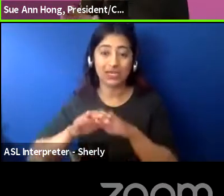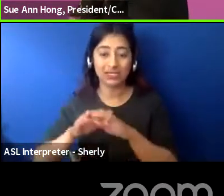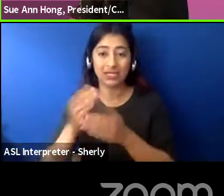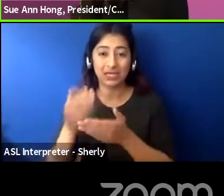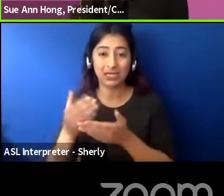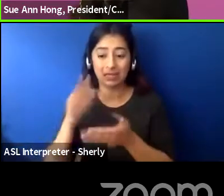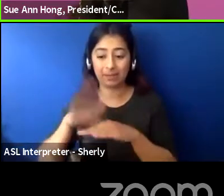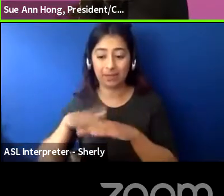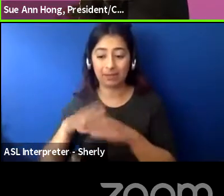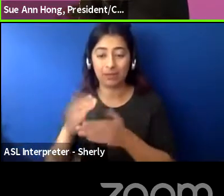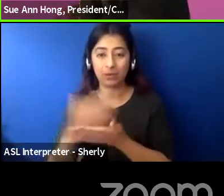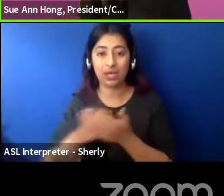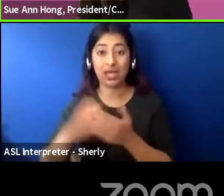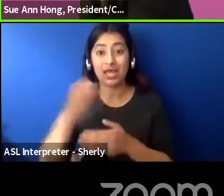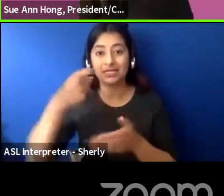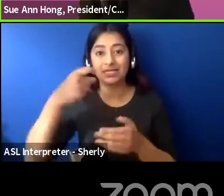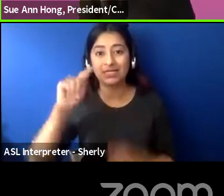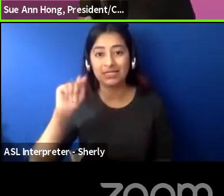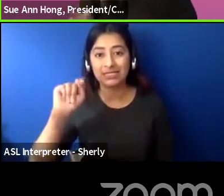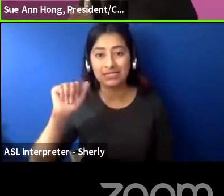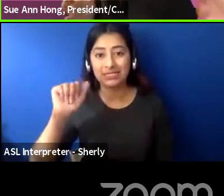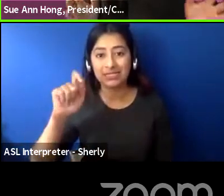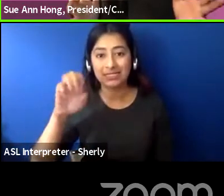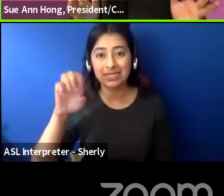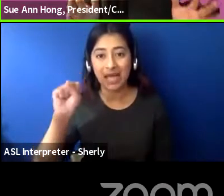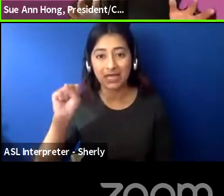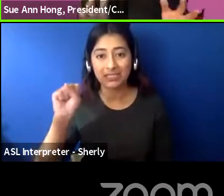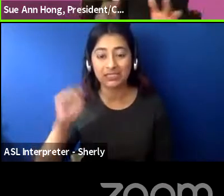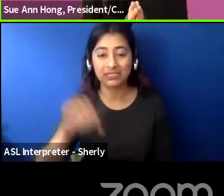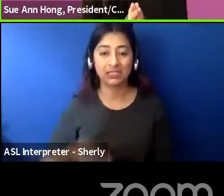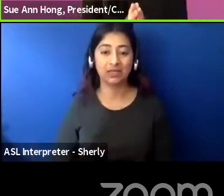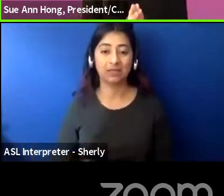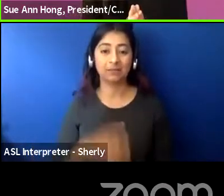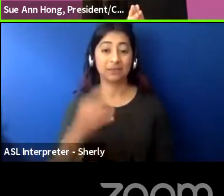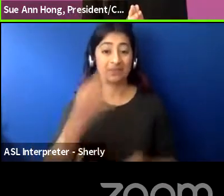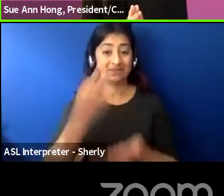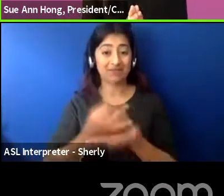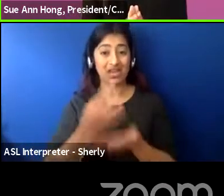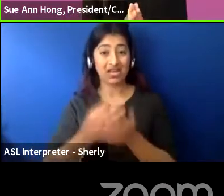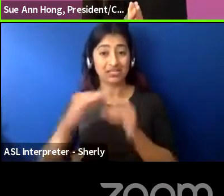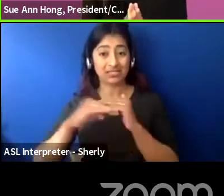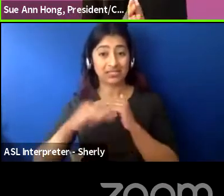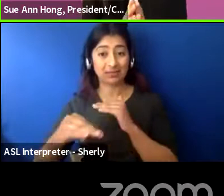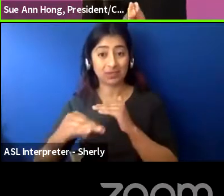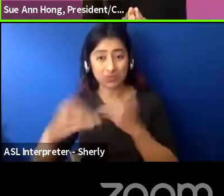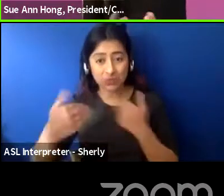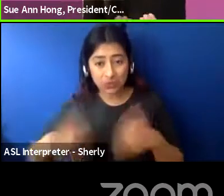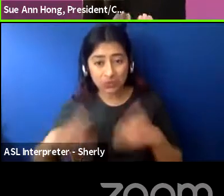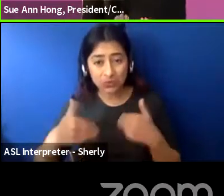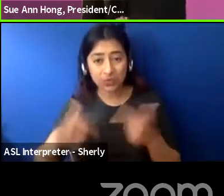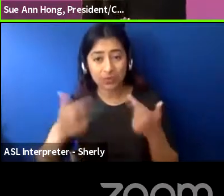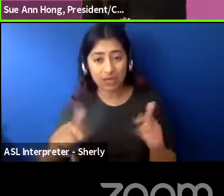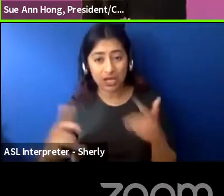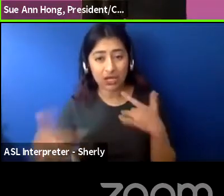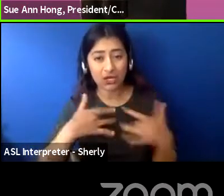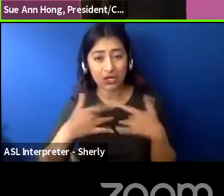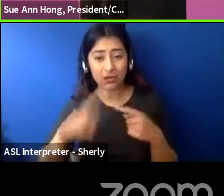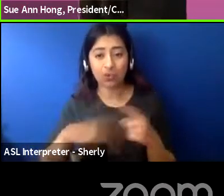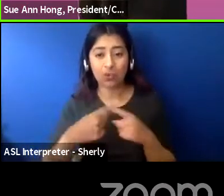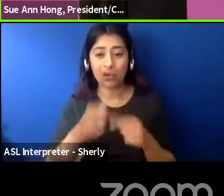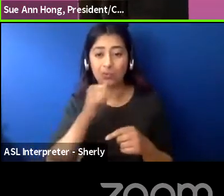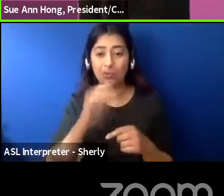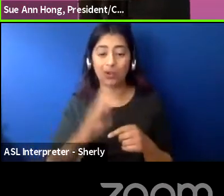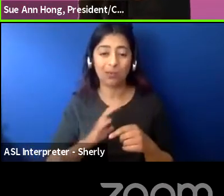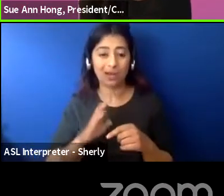and taxes. And the fact that this whole issue about financial stability is a major concern when women are stepping back